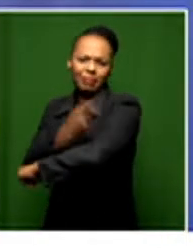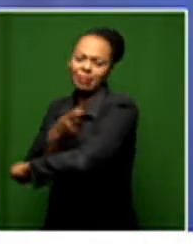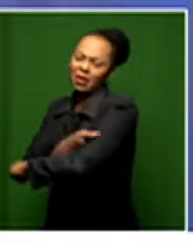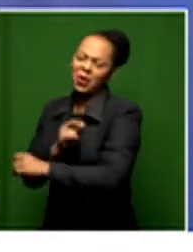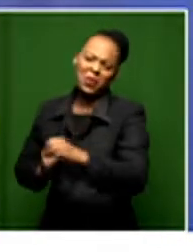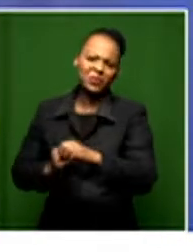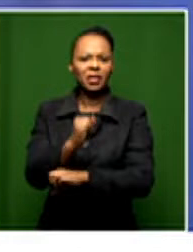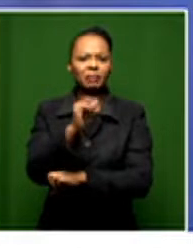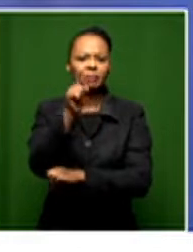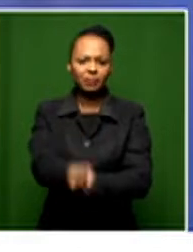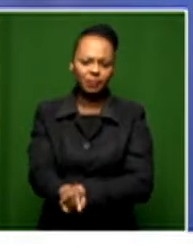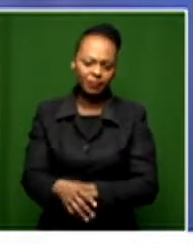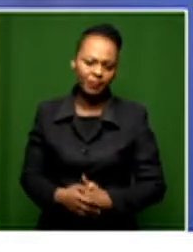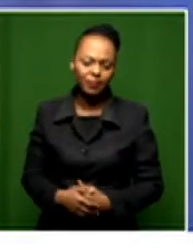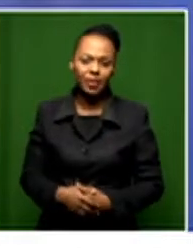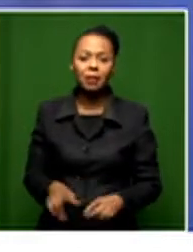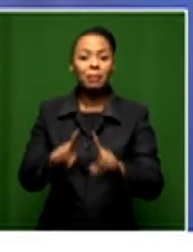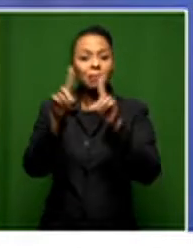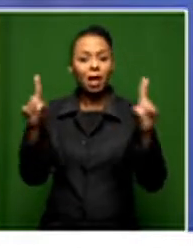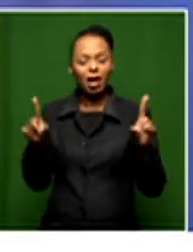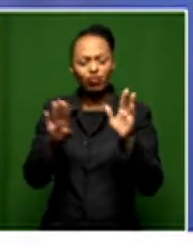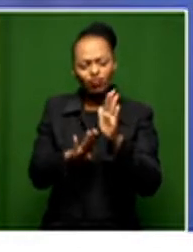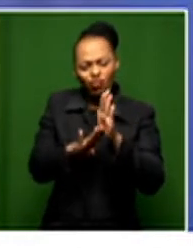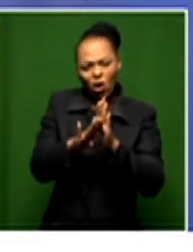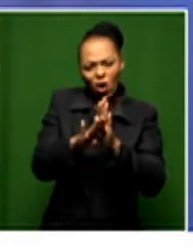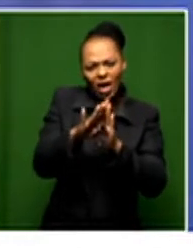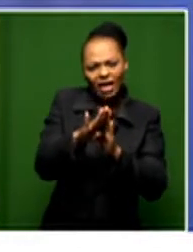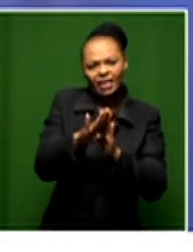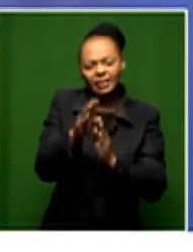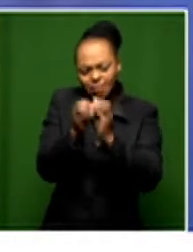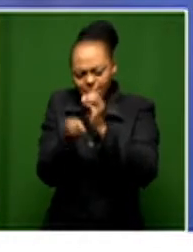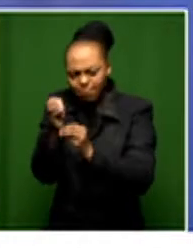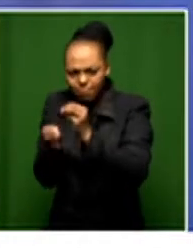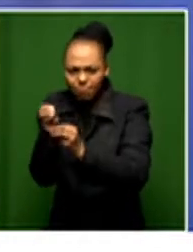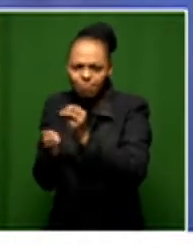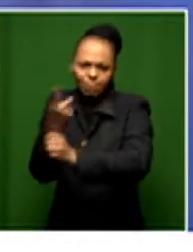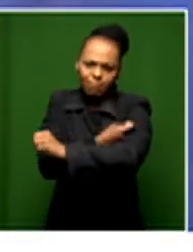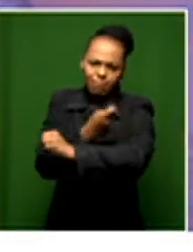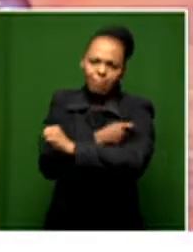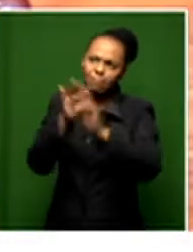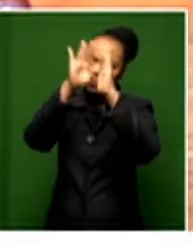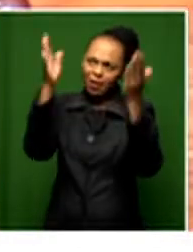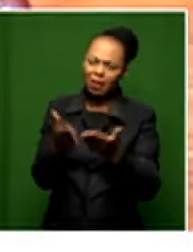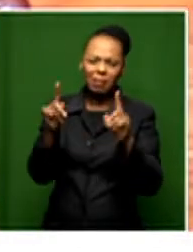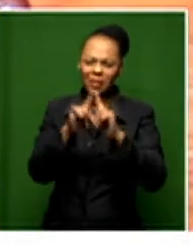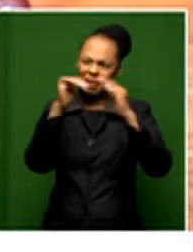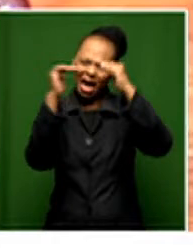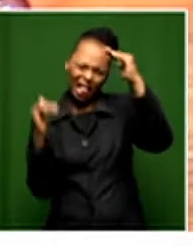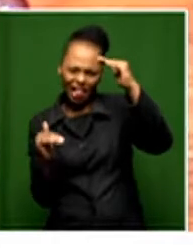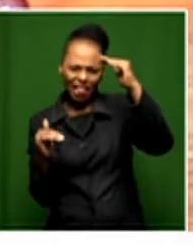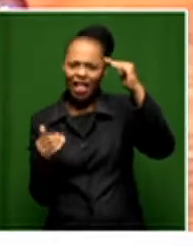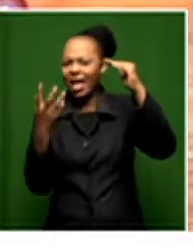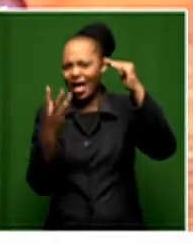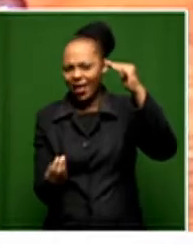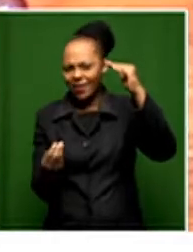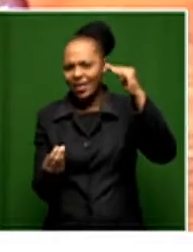as possible. Yet progress on vaccinations has been widely uneven and unfair. Just